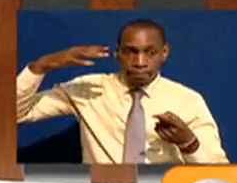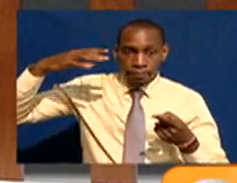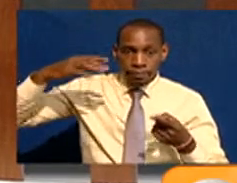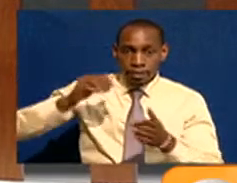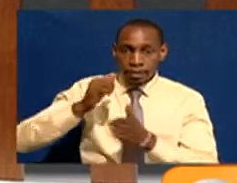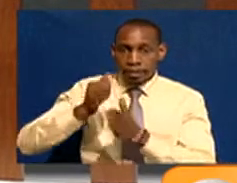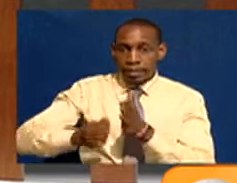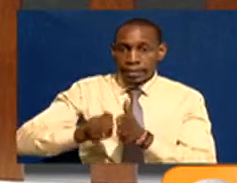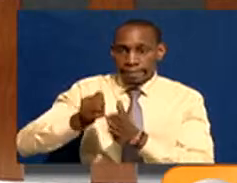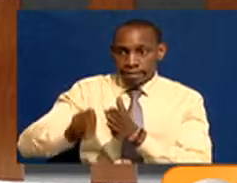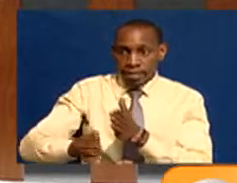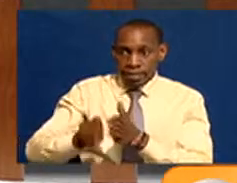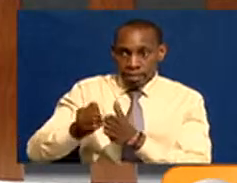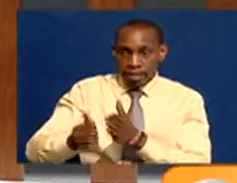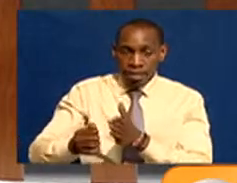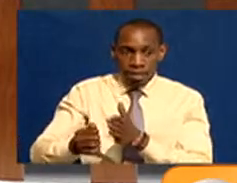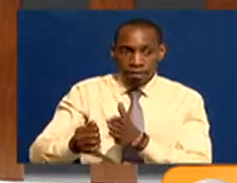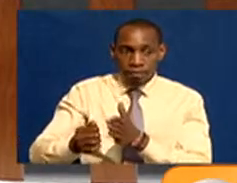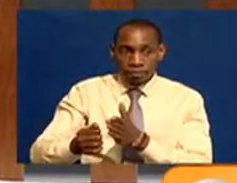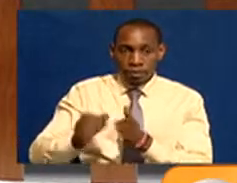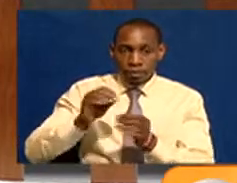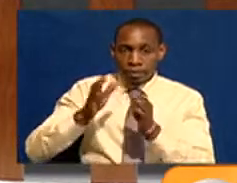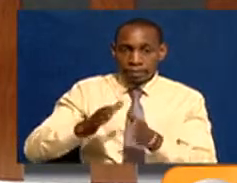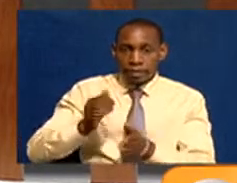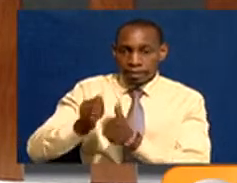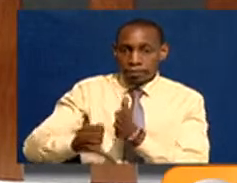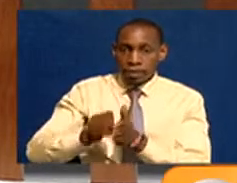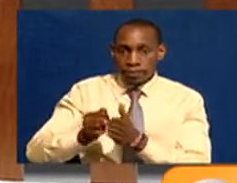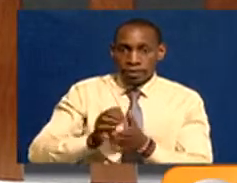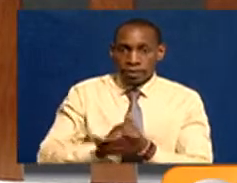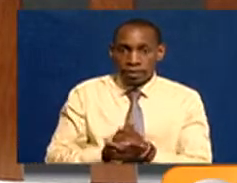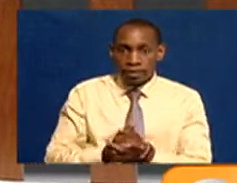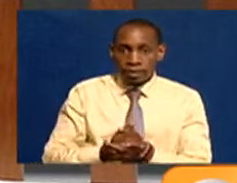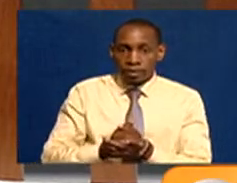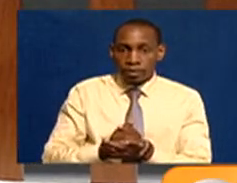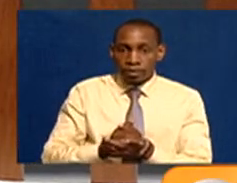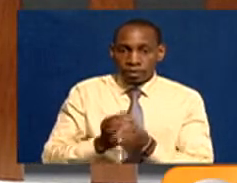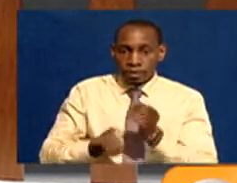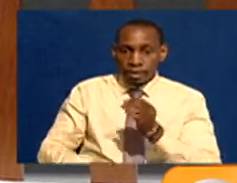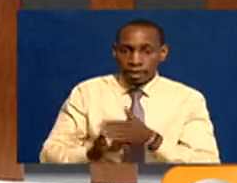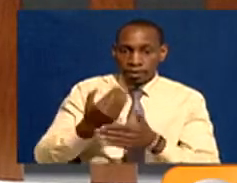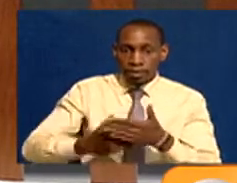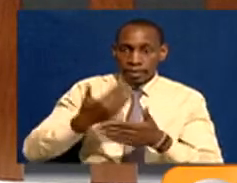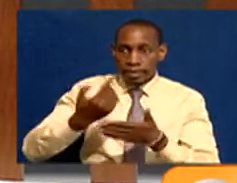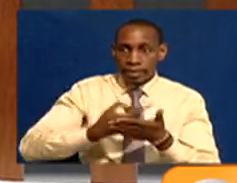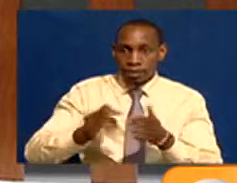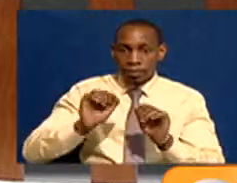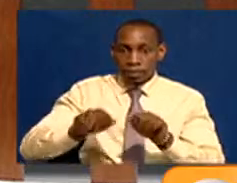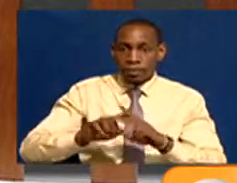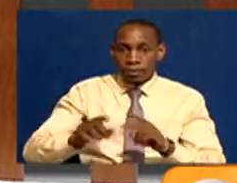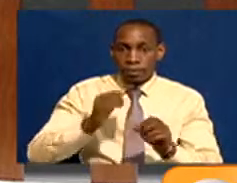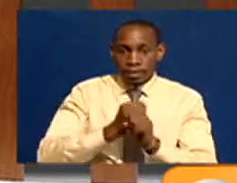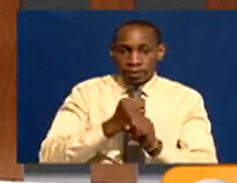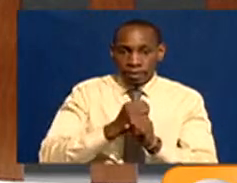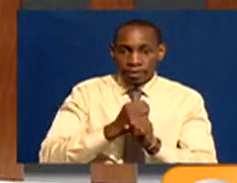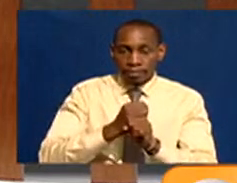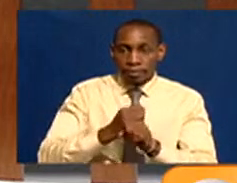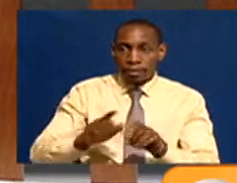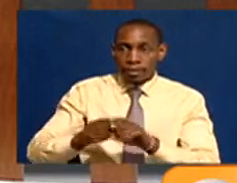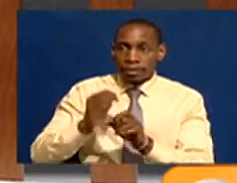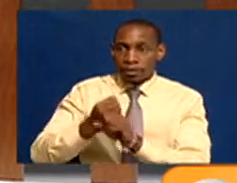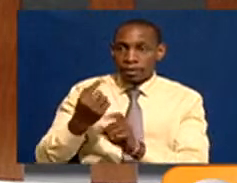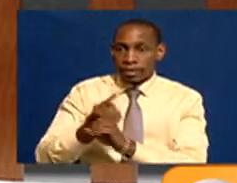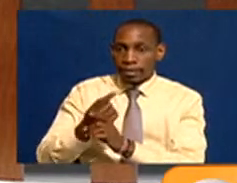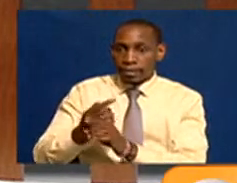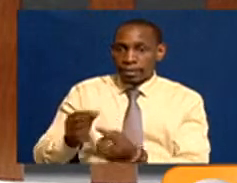Naivasha already, we are, you know, the investors in Naivasha are going to be breaking ground next week so that we can start working there. We are working with other